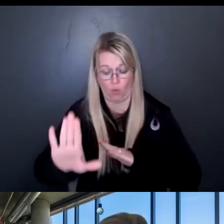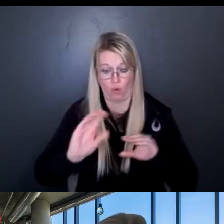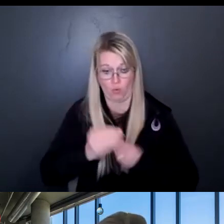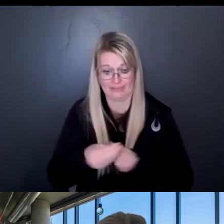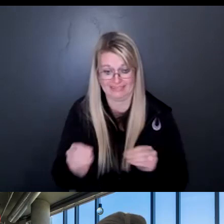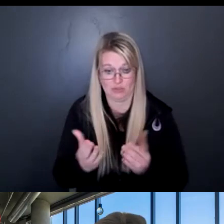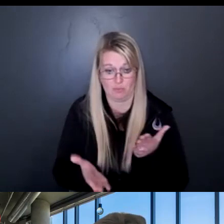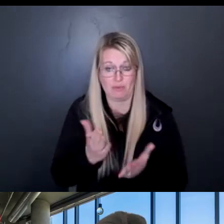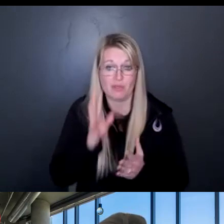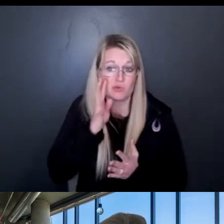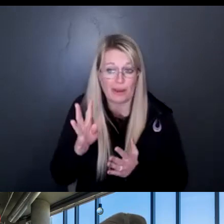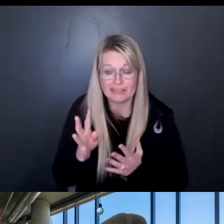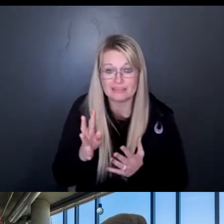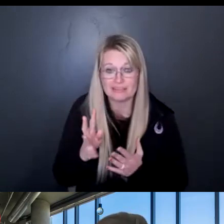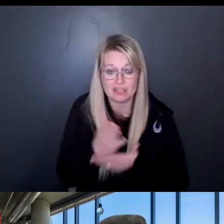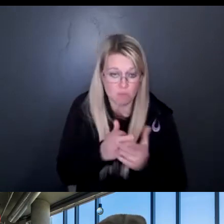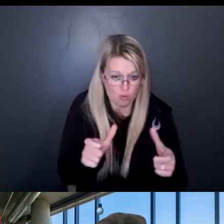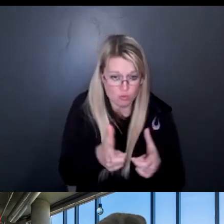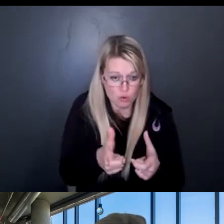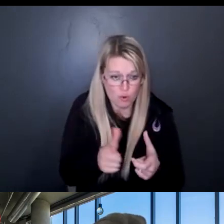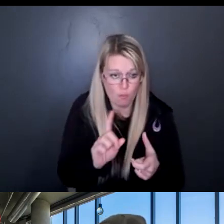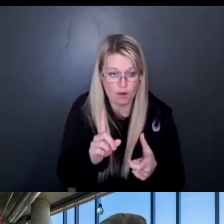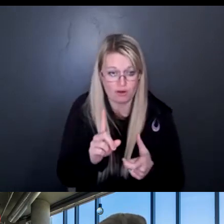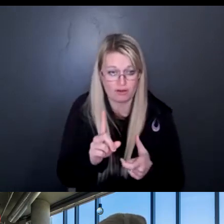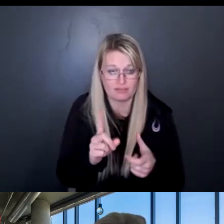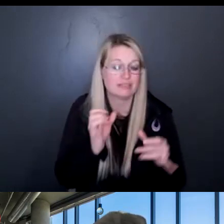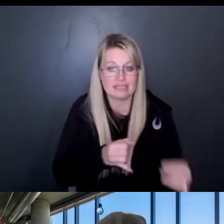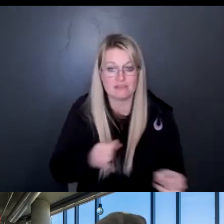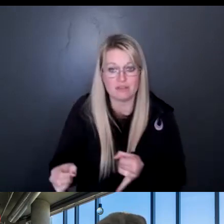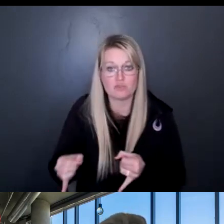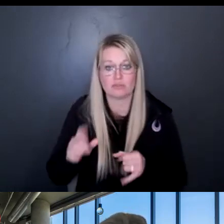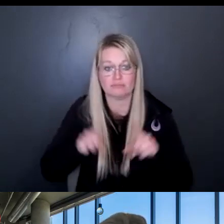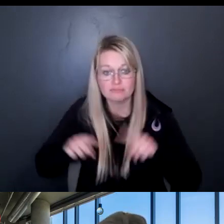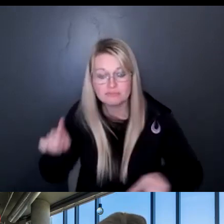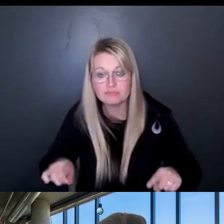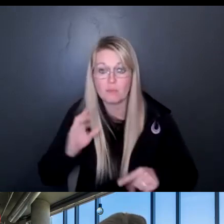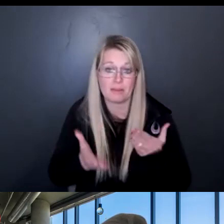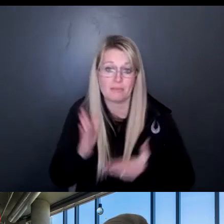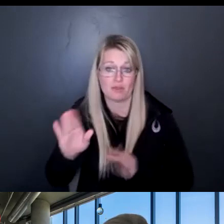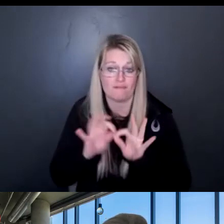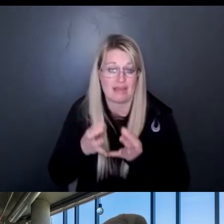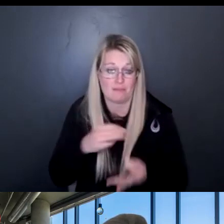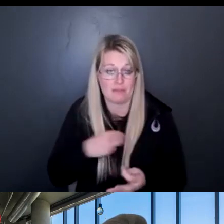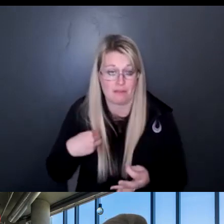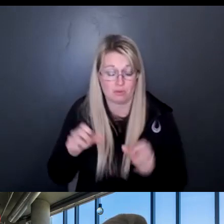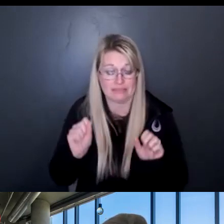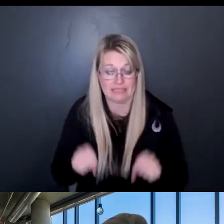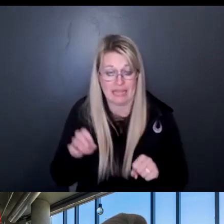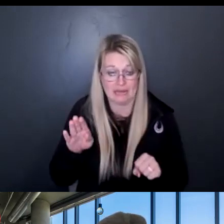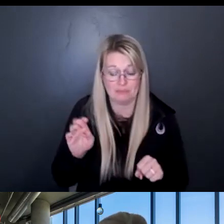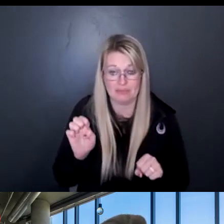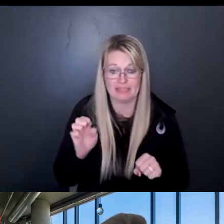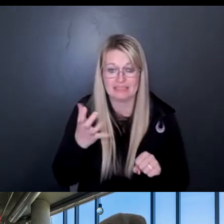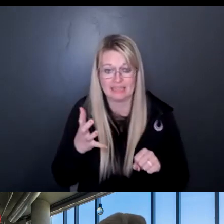maybe creating a small group where individuals with diverse abilities and maybe their family members can be kind